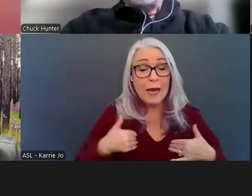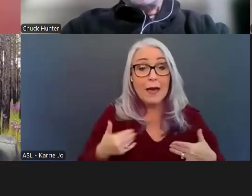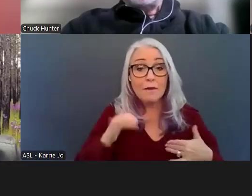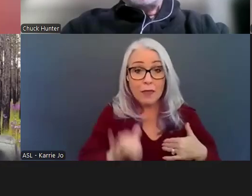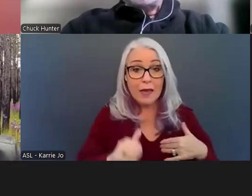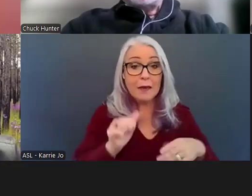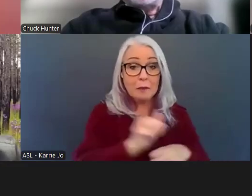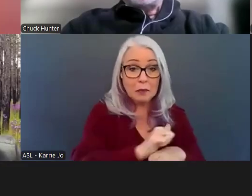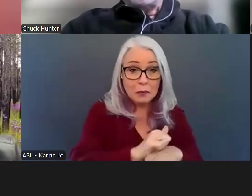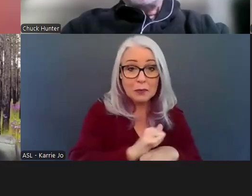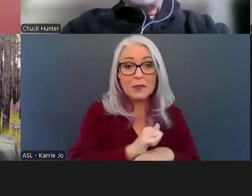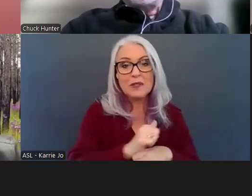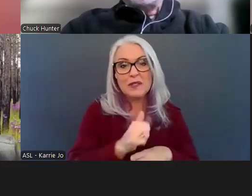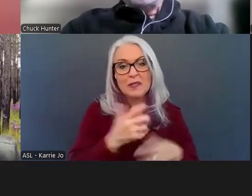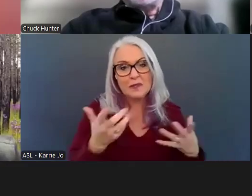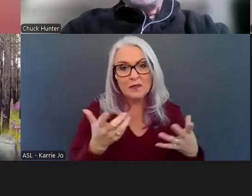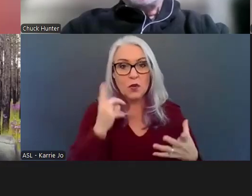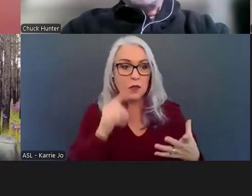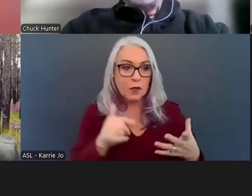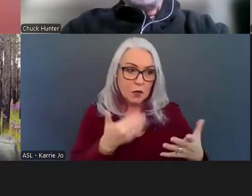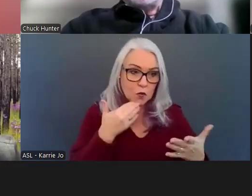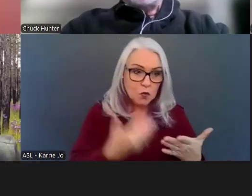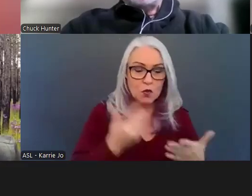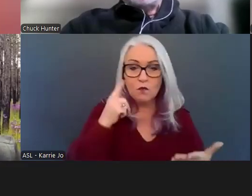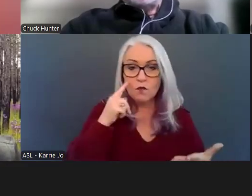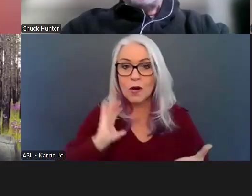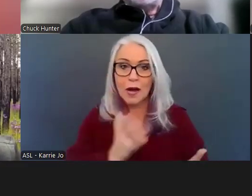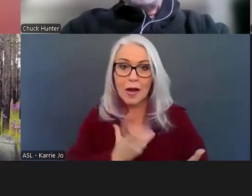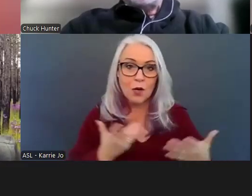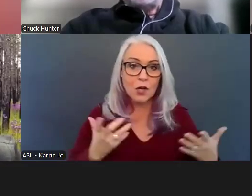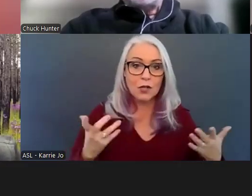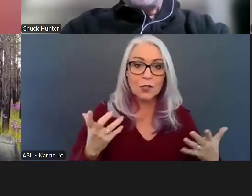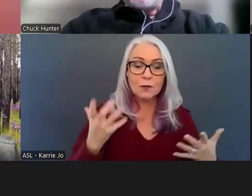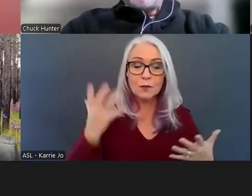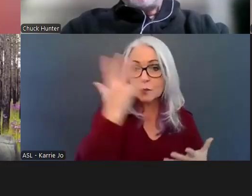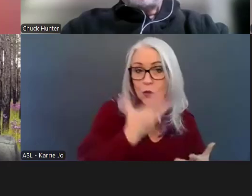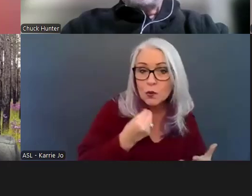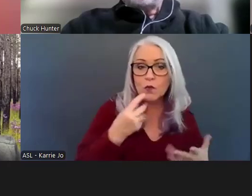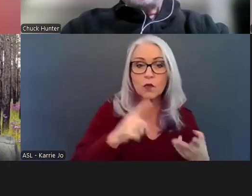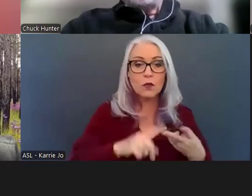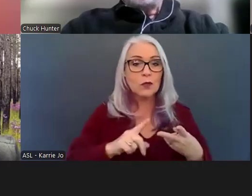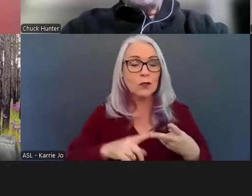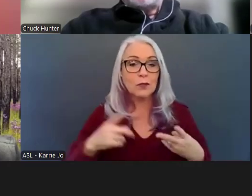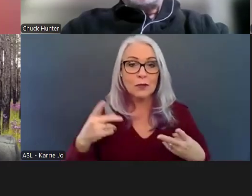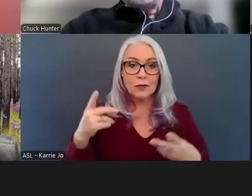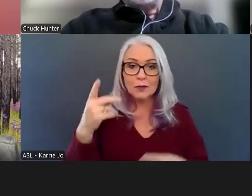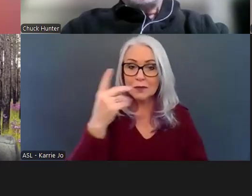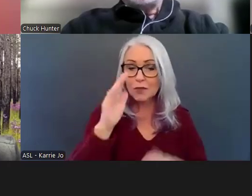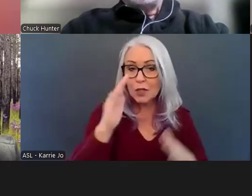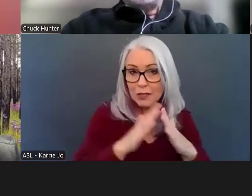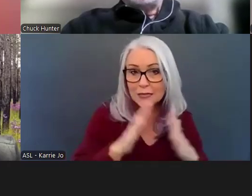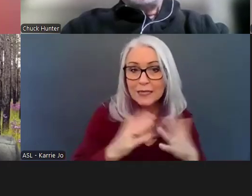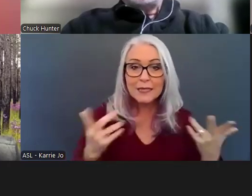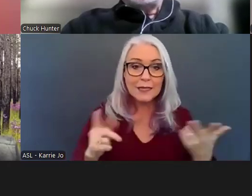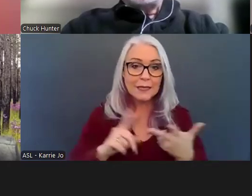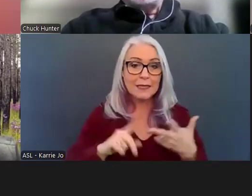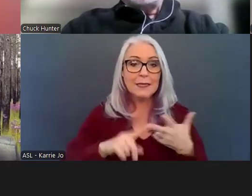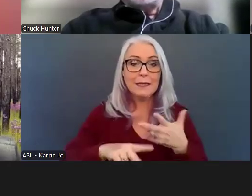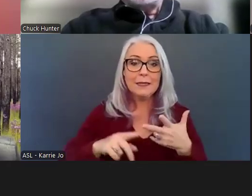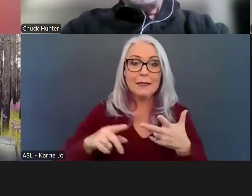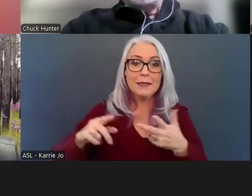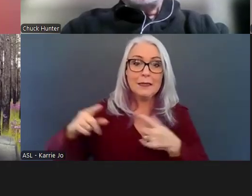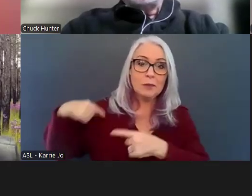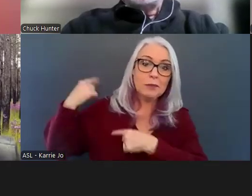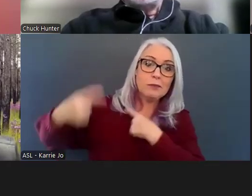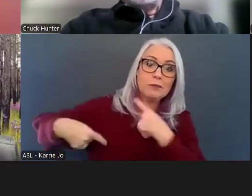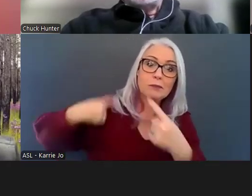was, for the biodiversity and to some degree aesthetic benefits of carrying forward mature legacies and other